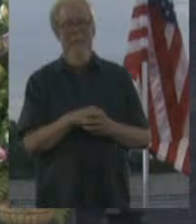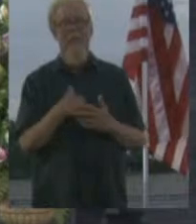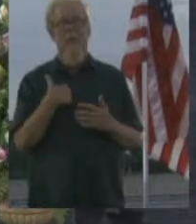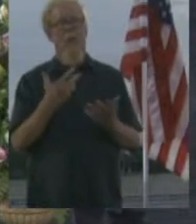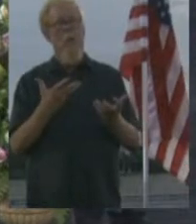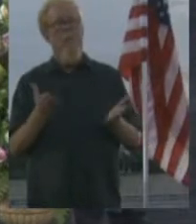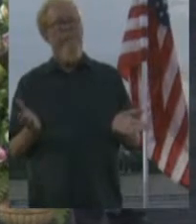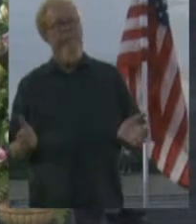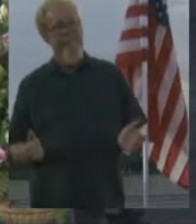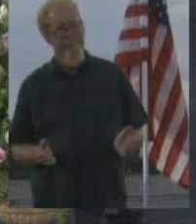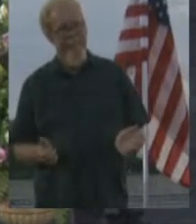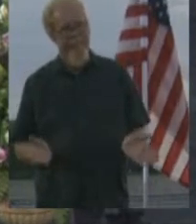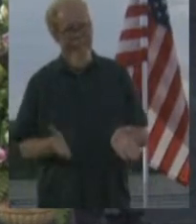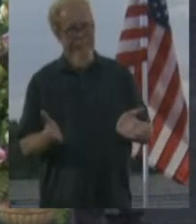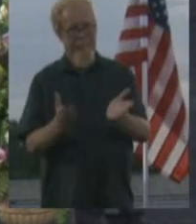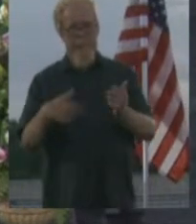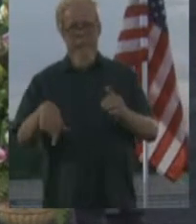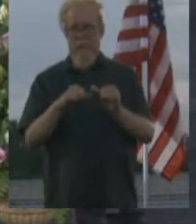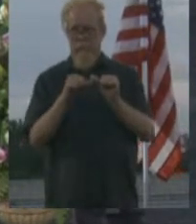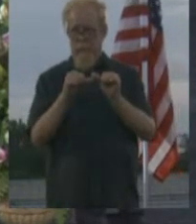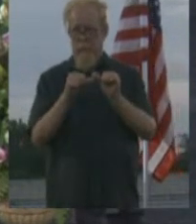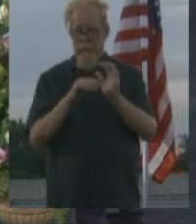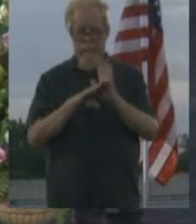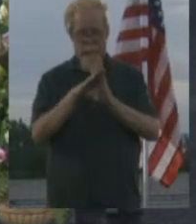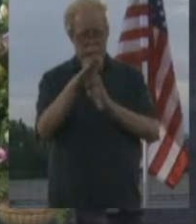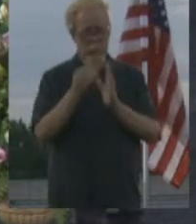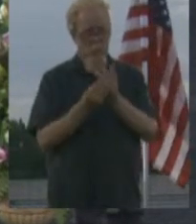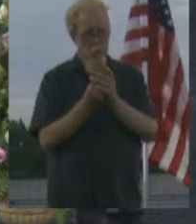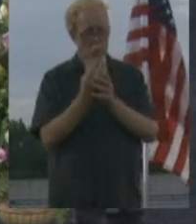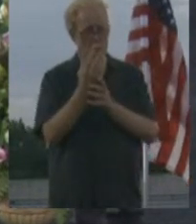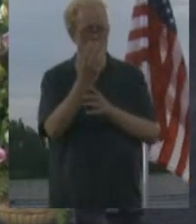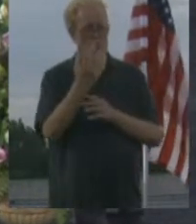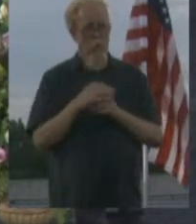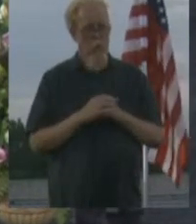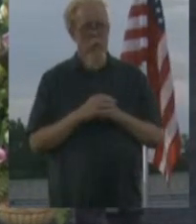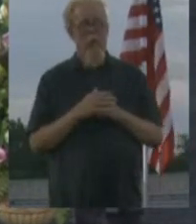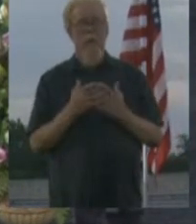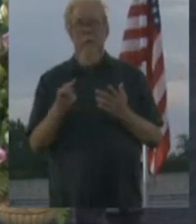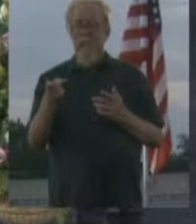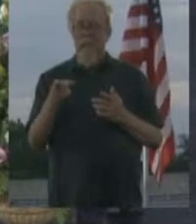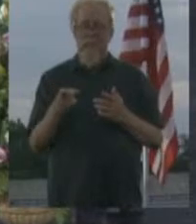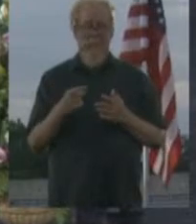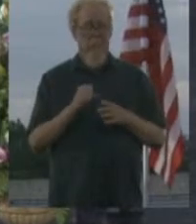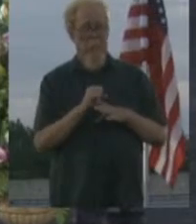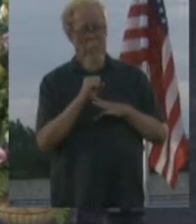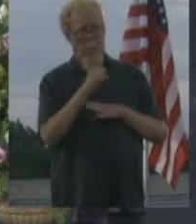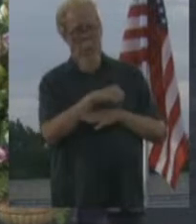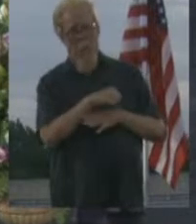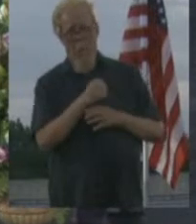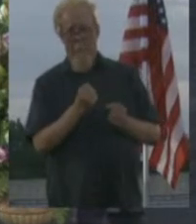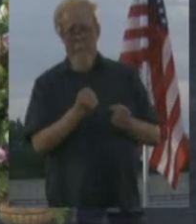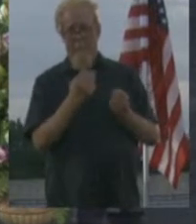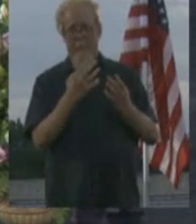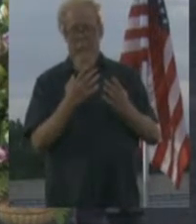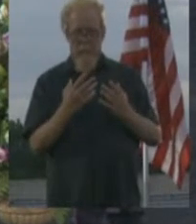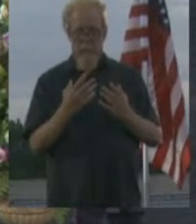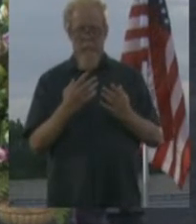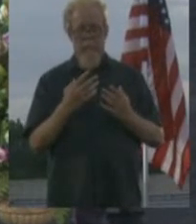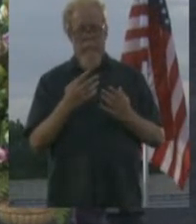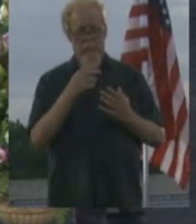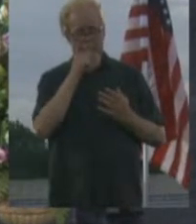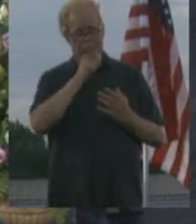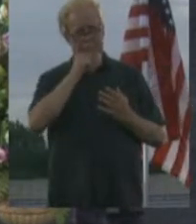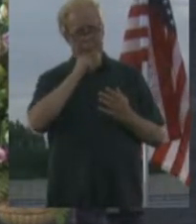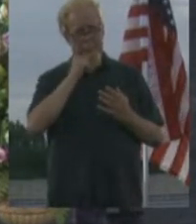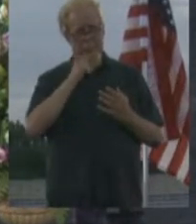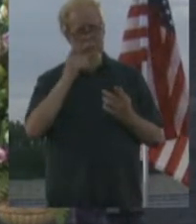grow and don't be afraid of how long it may take to reach your goals. You've overcome a great deal in order to be sitting here tonight.